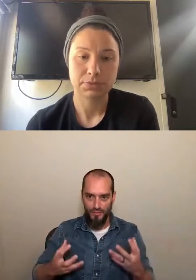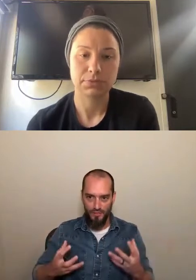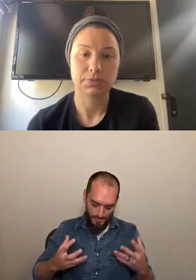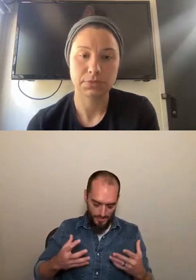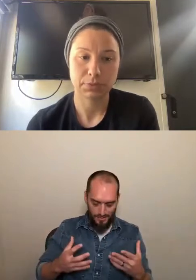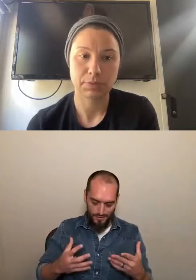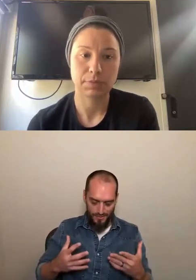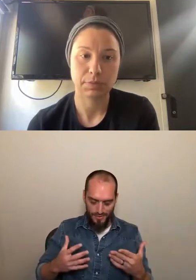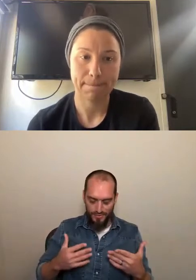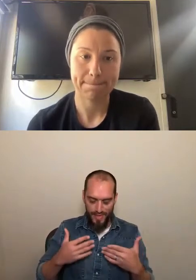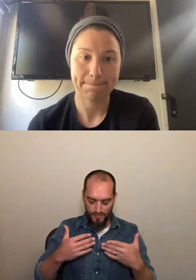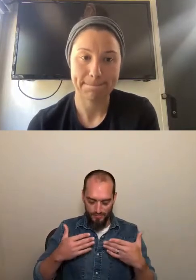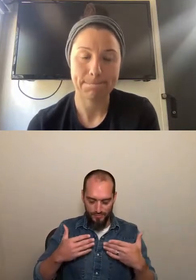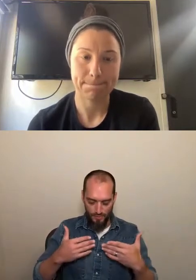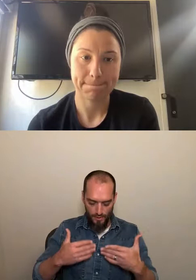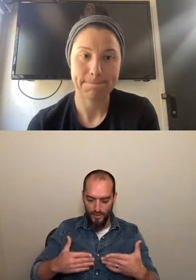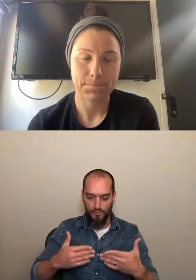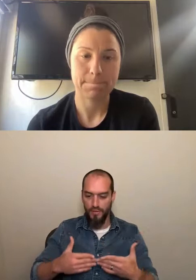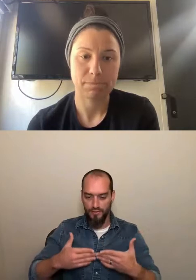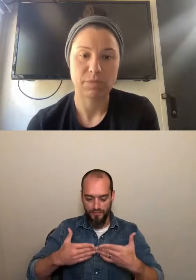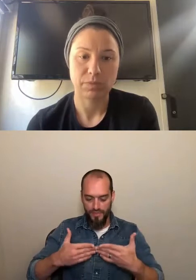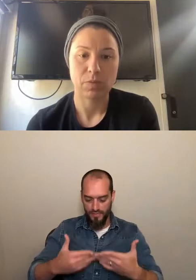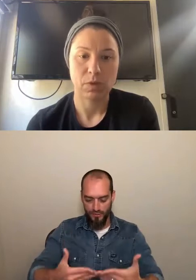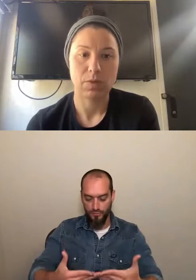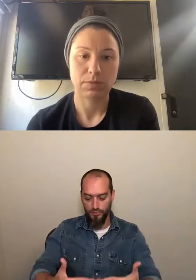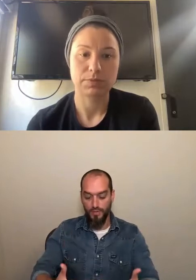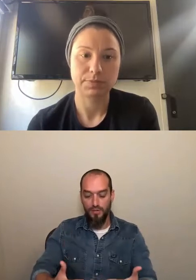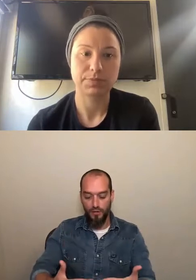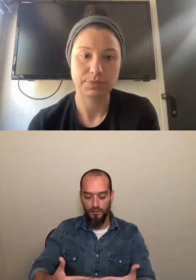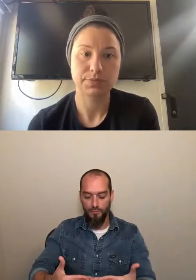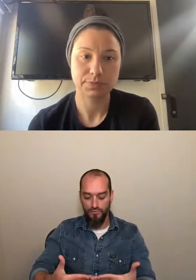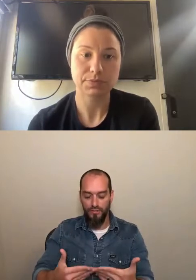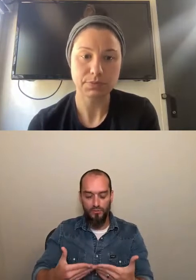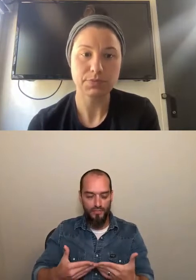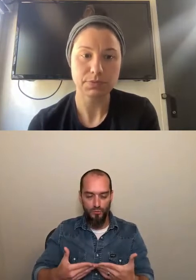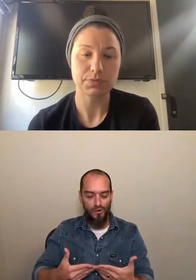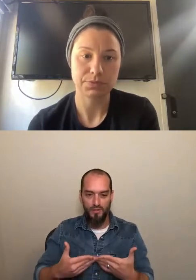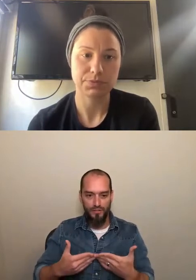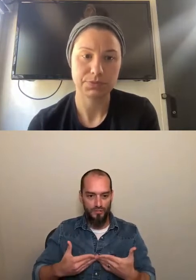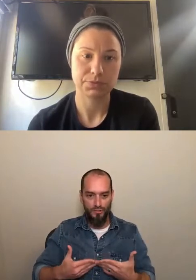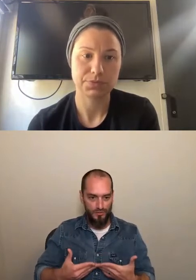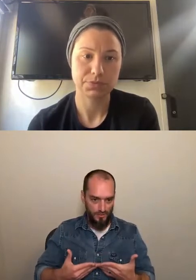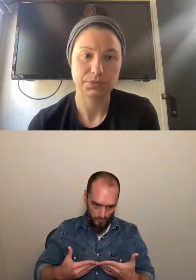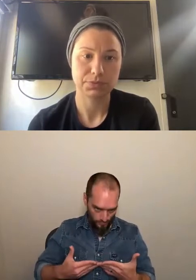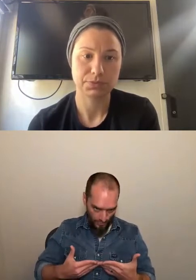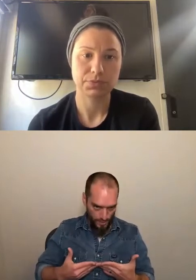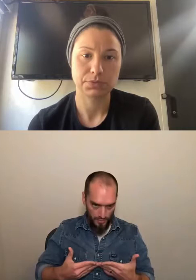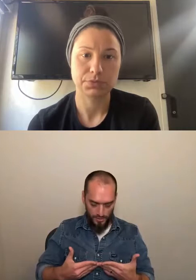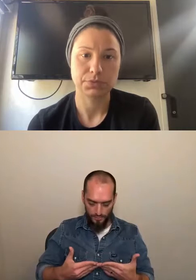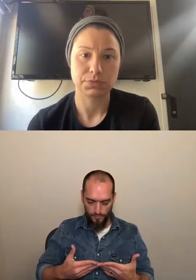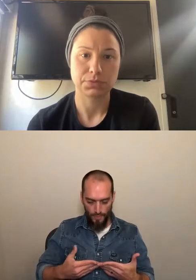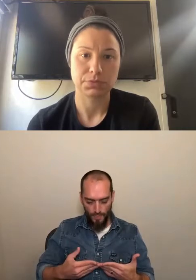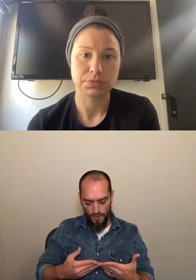still gonna get that amount of money that they issued the bid on. But if they do less work, then it doesn't cost them that